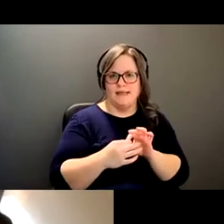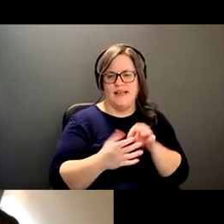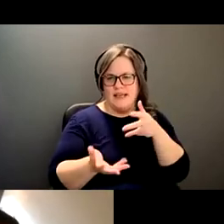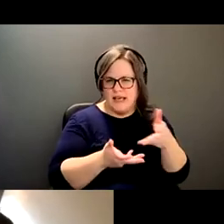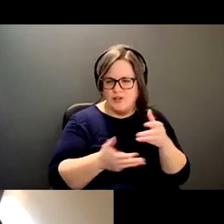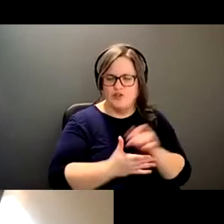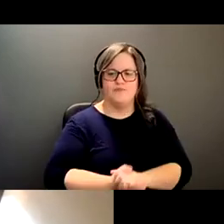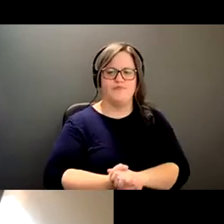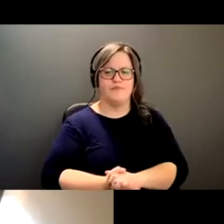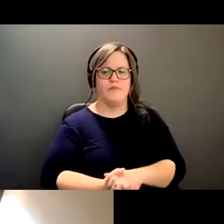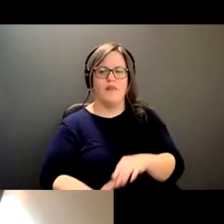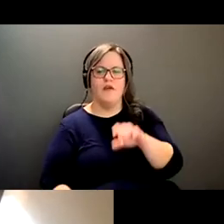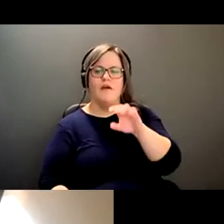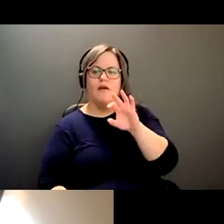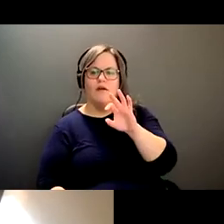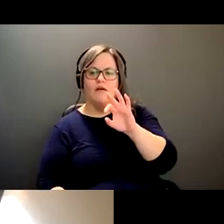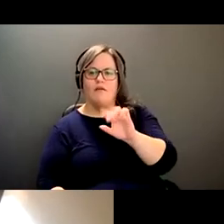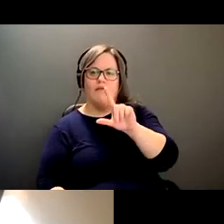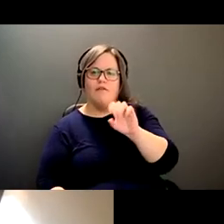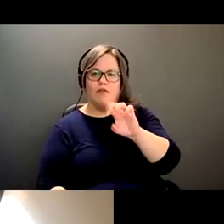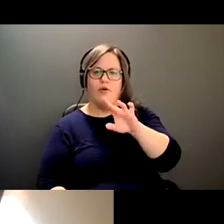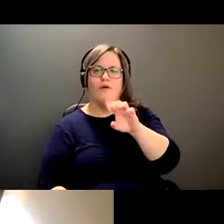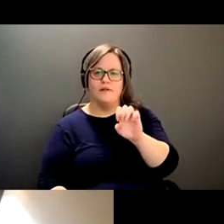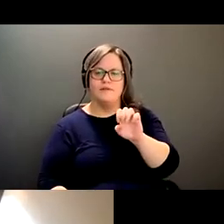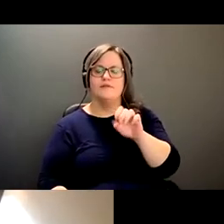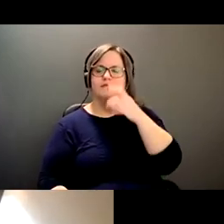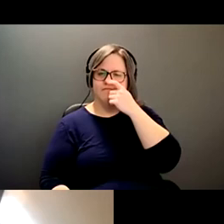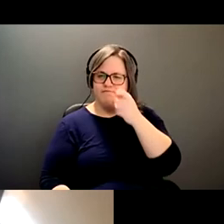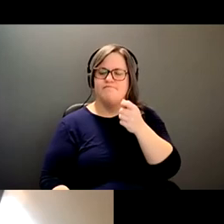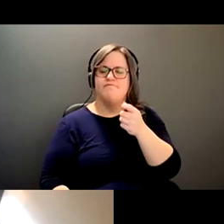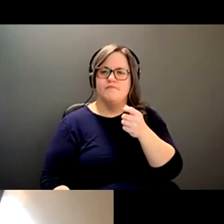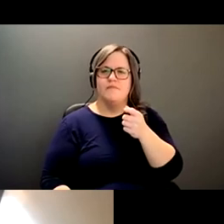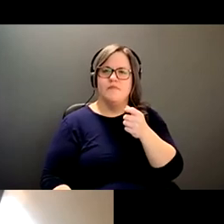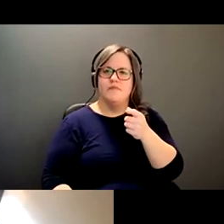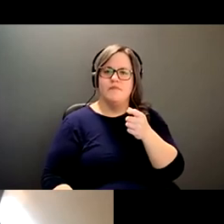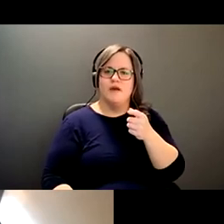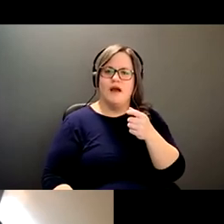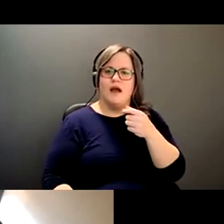This is interesting also on the flip side, because right now that just made me think about the Bentway.